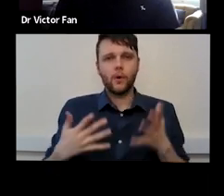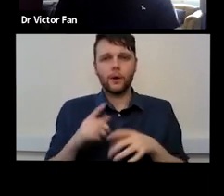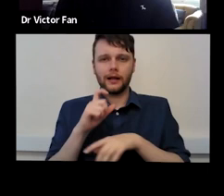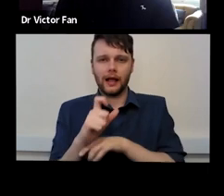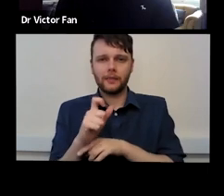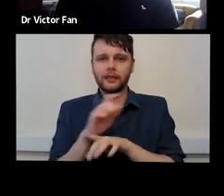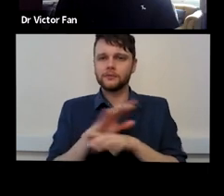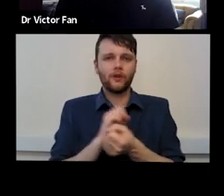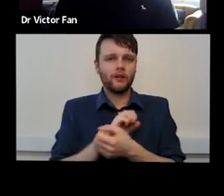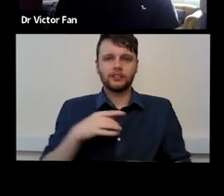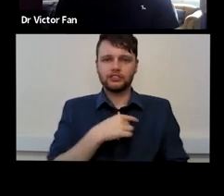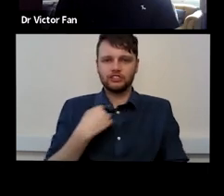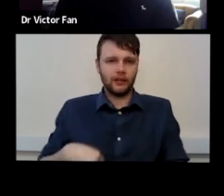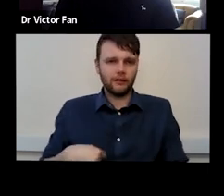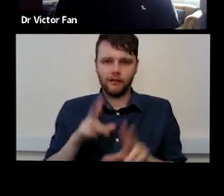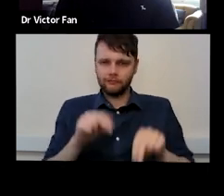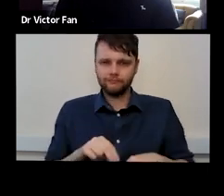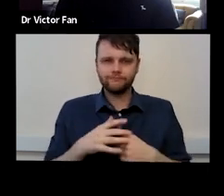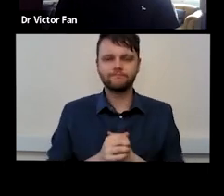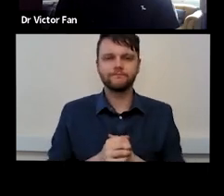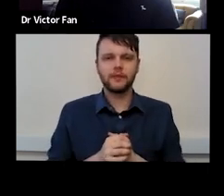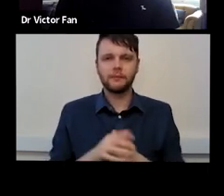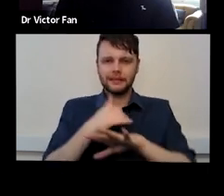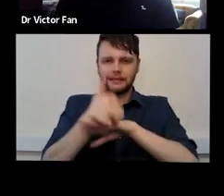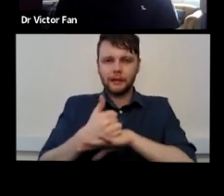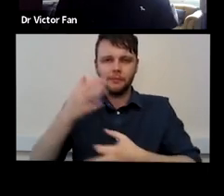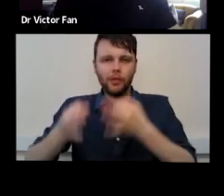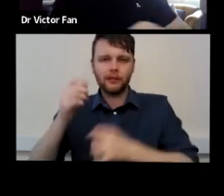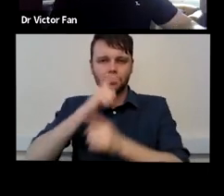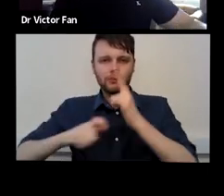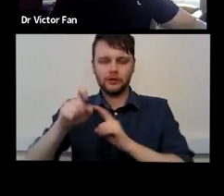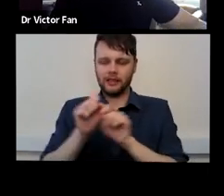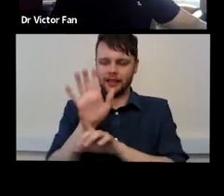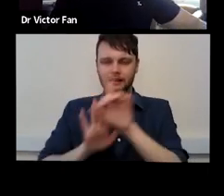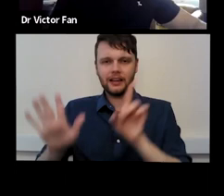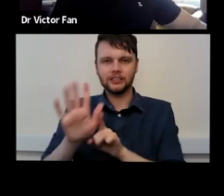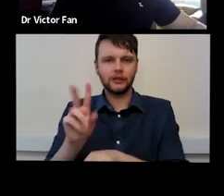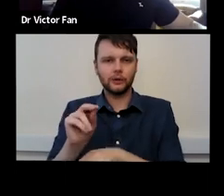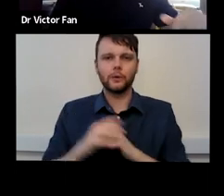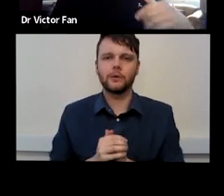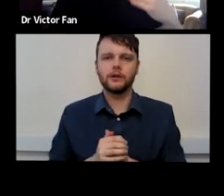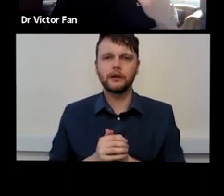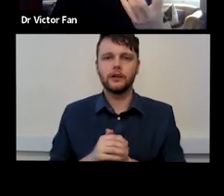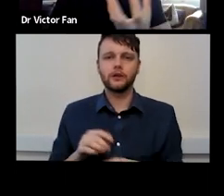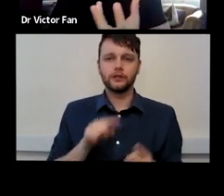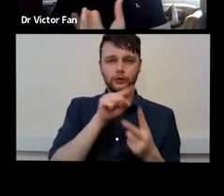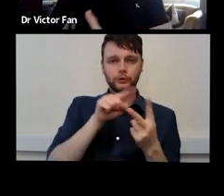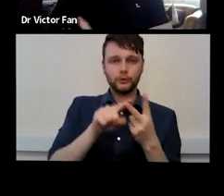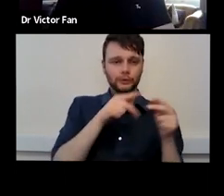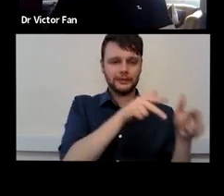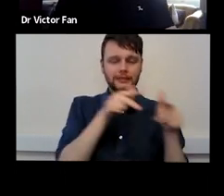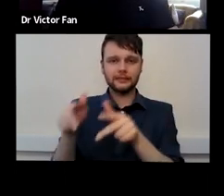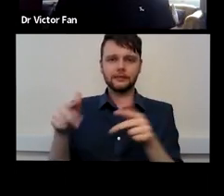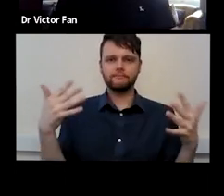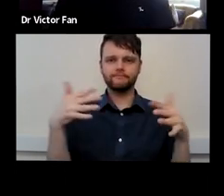imperialism and establish its political community as a nation. So instead, he synthesizes the two systems